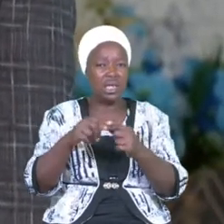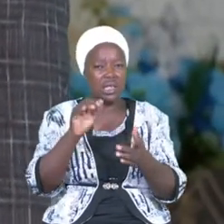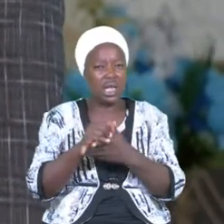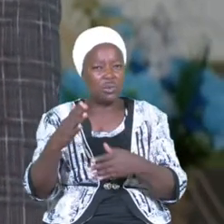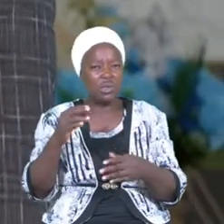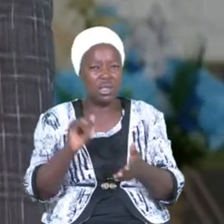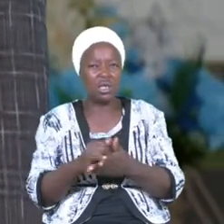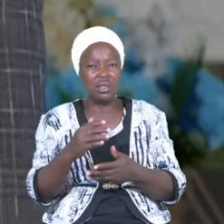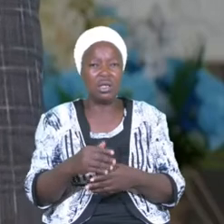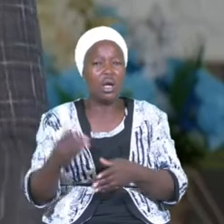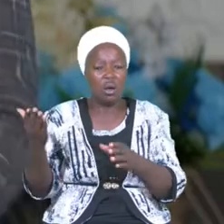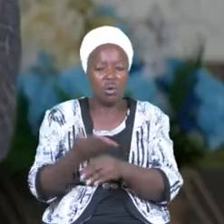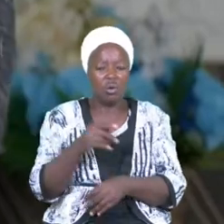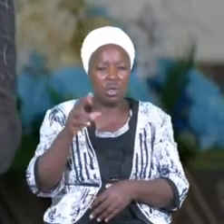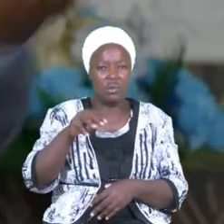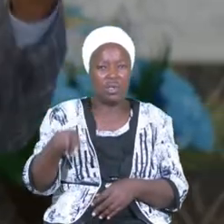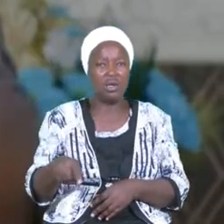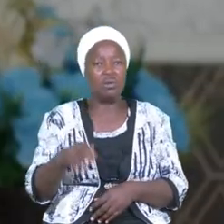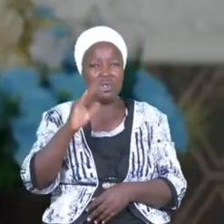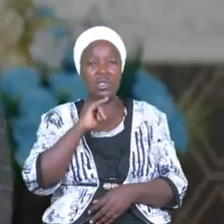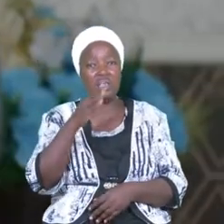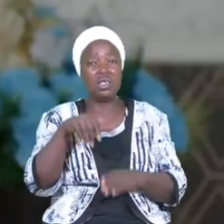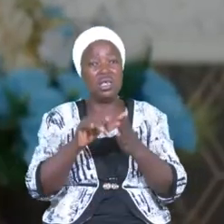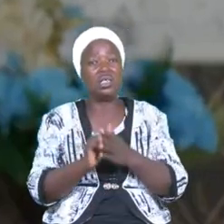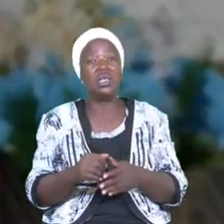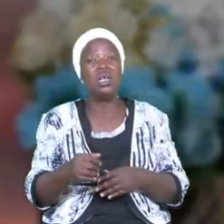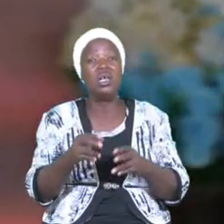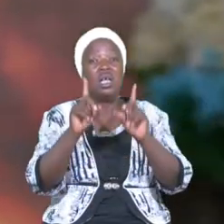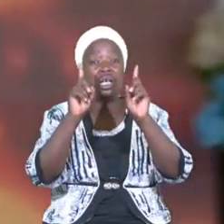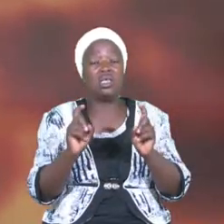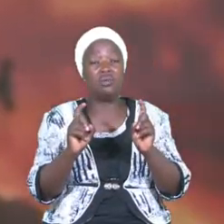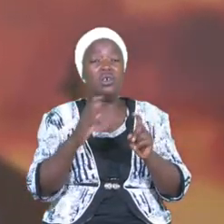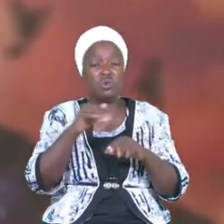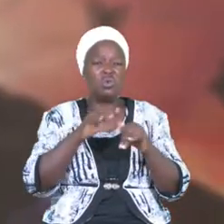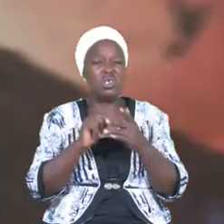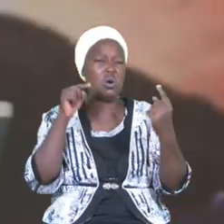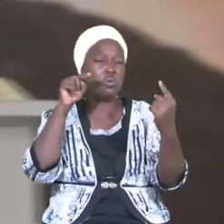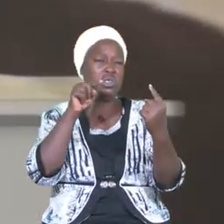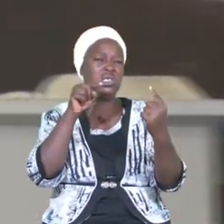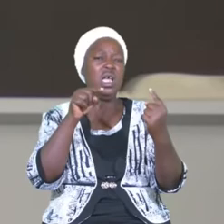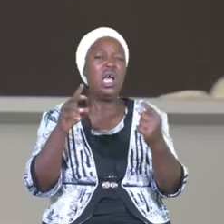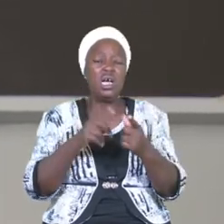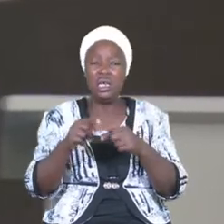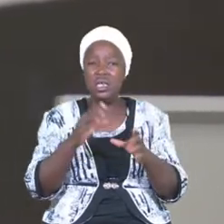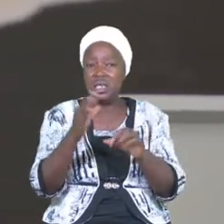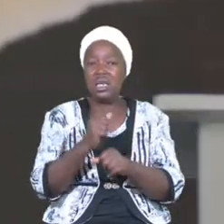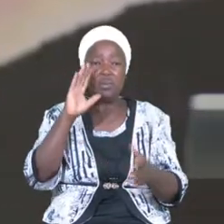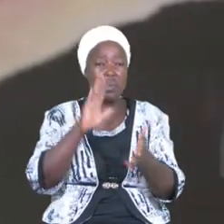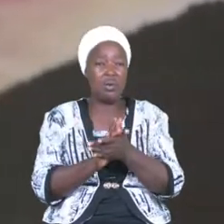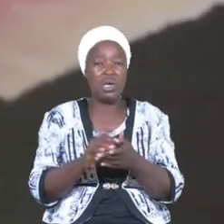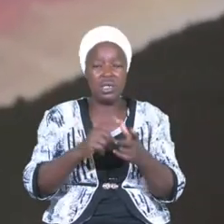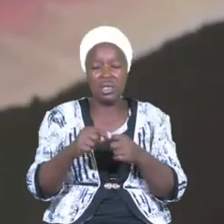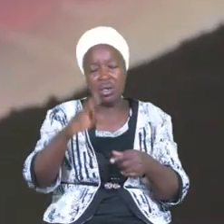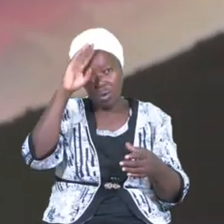in that example. He'll do the opposite. He gets married. And the husband says,